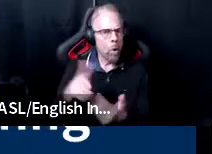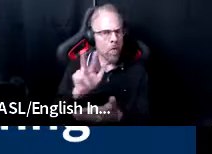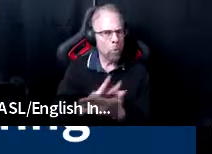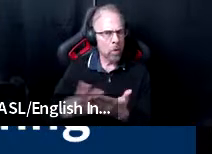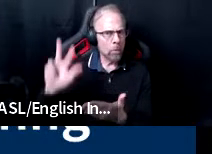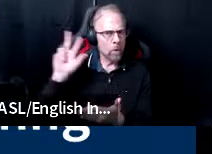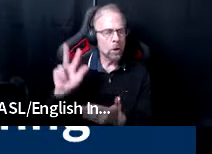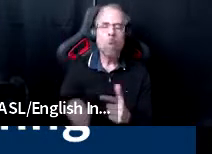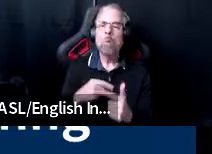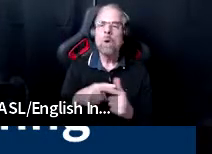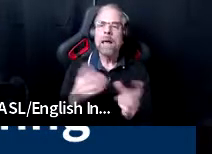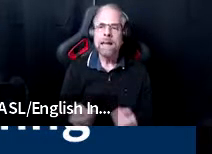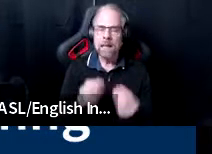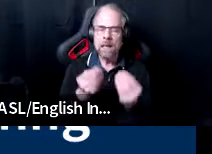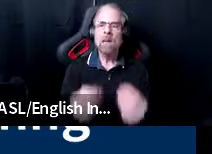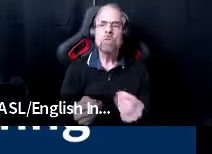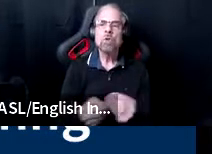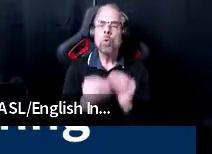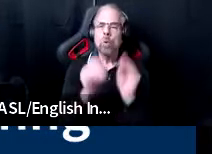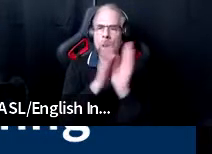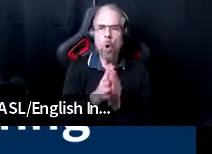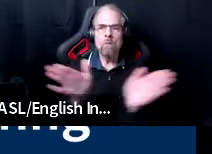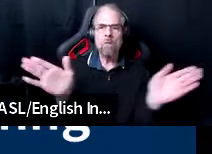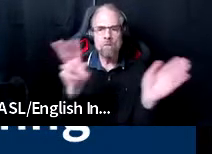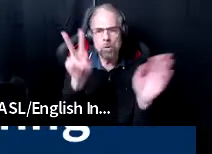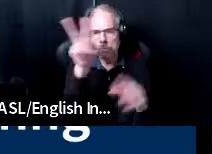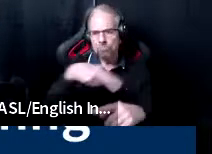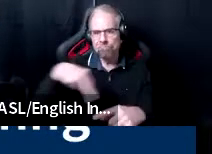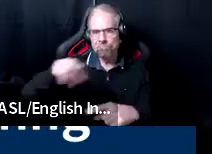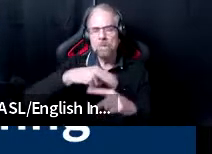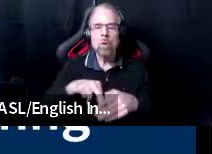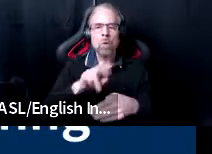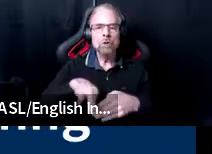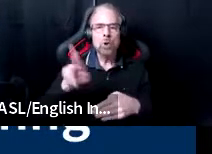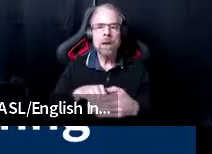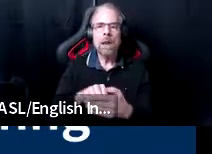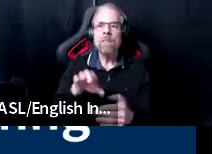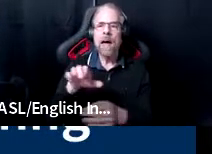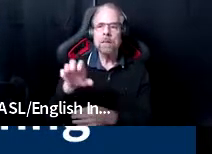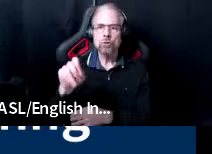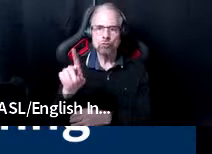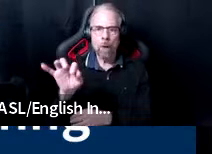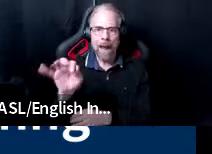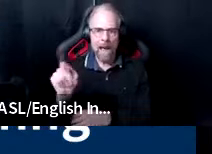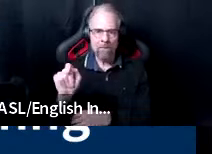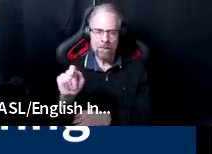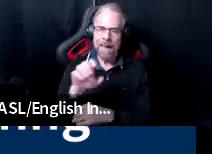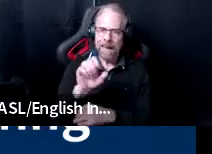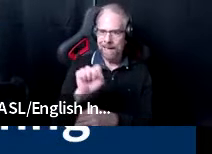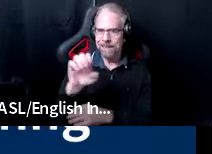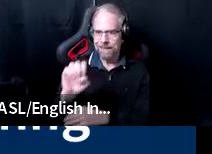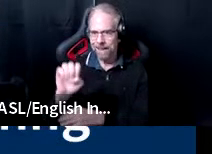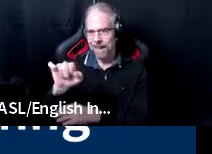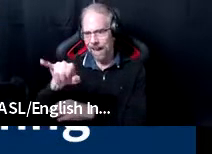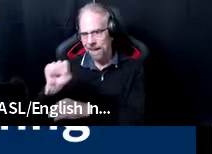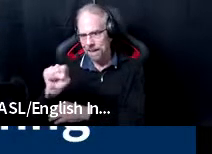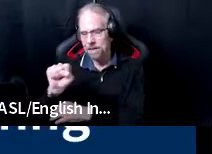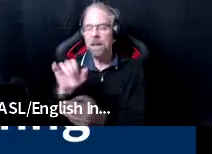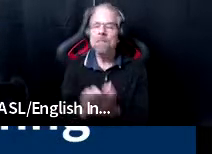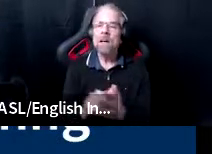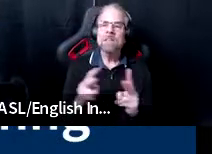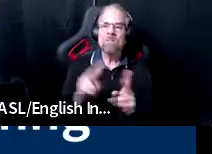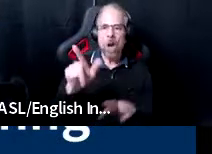you a high-level overview of the findings in the draft SEIS. It is a very long